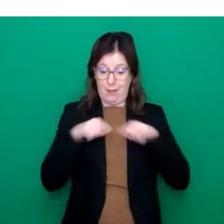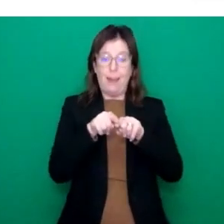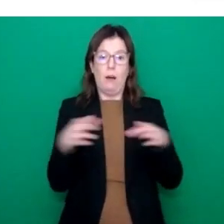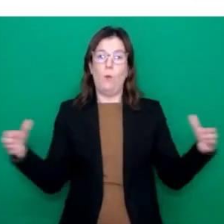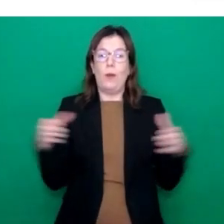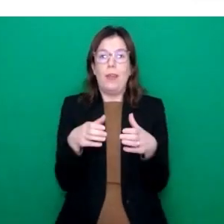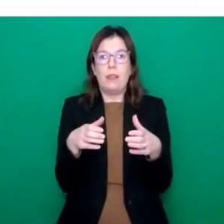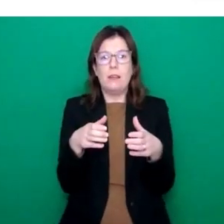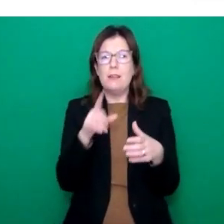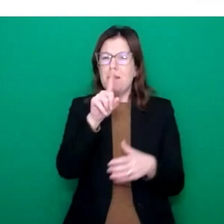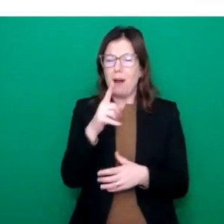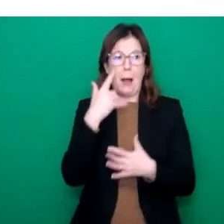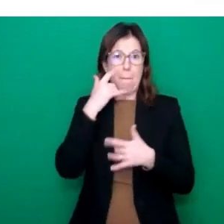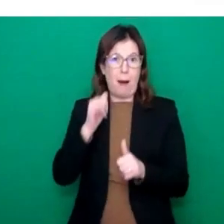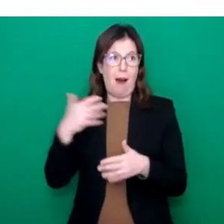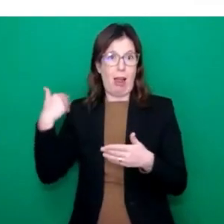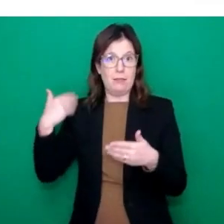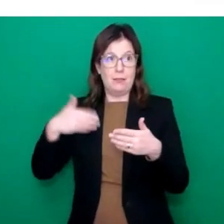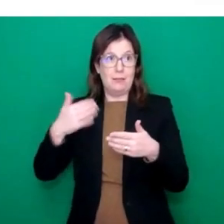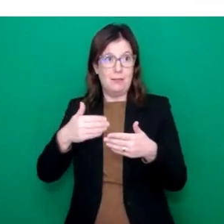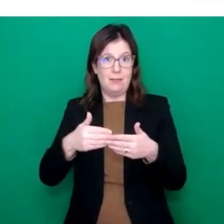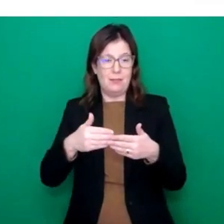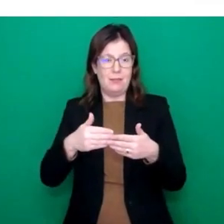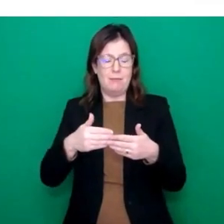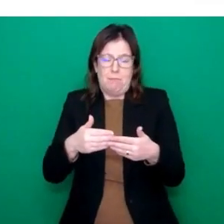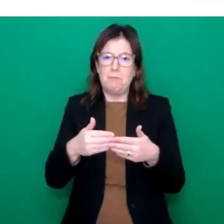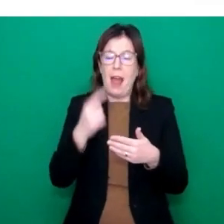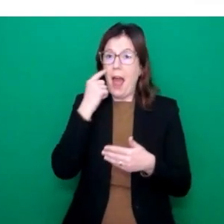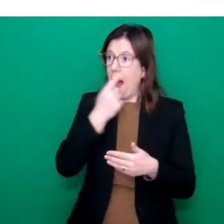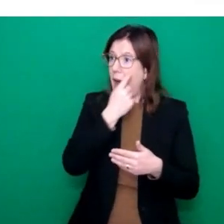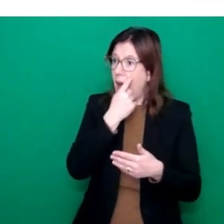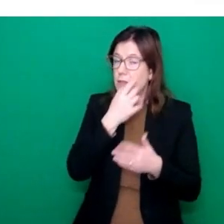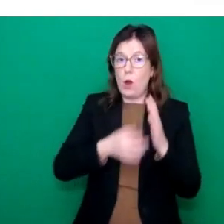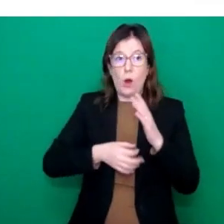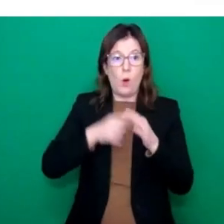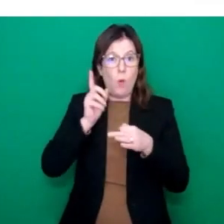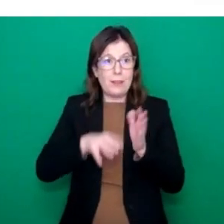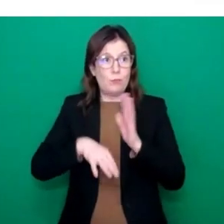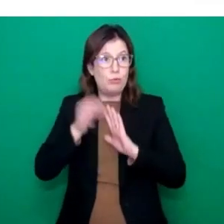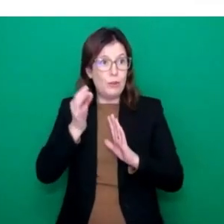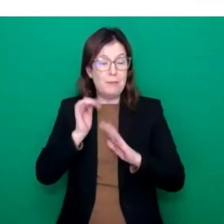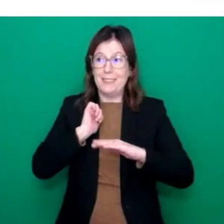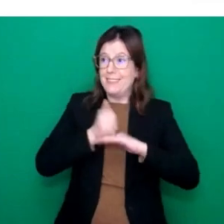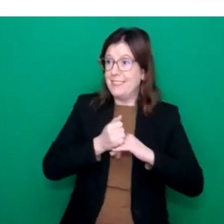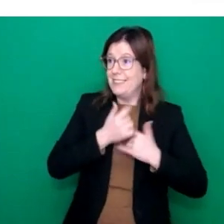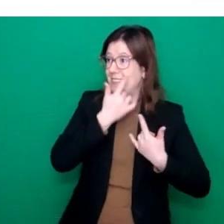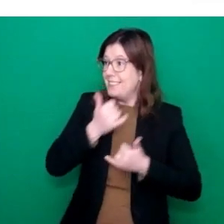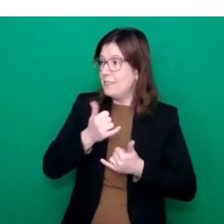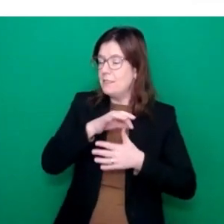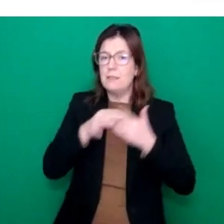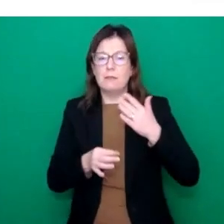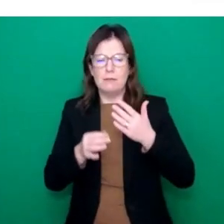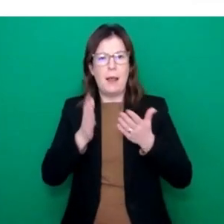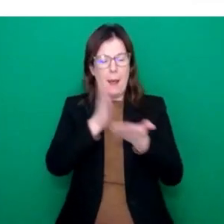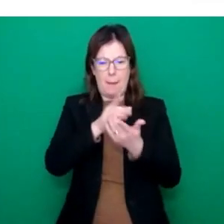pilots does it take to land. A network of emergent evidence from quality improvement projects and service evaluations and pilots,